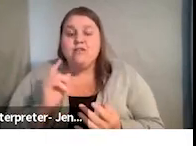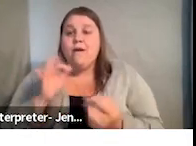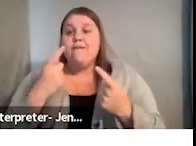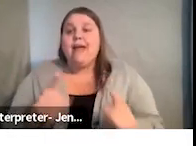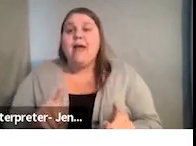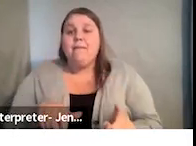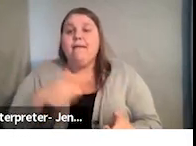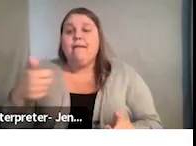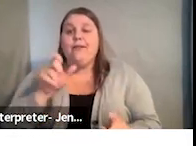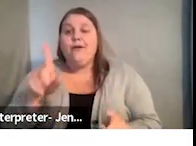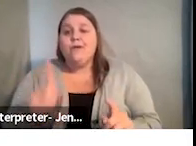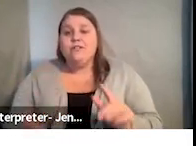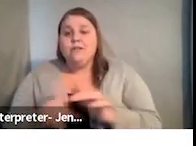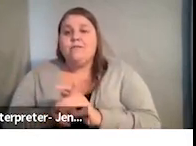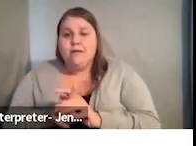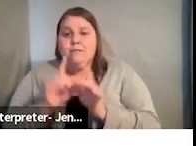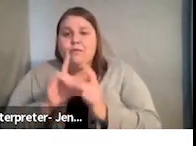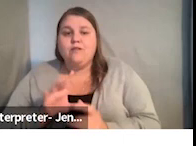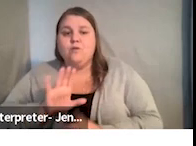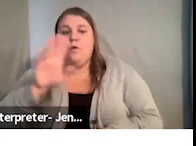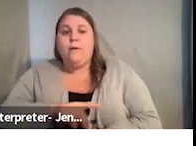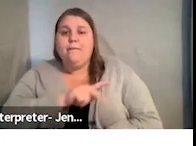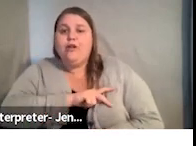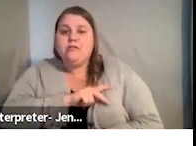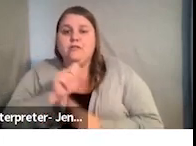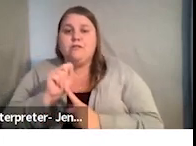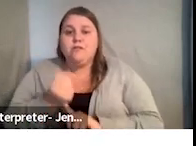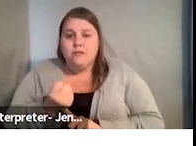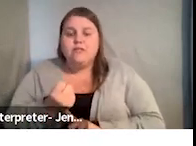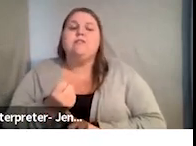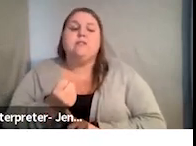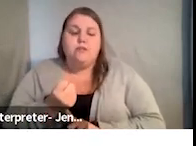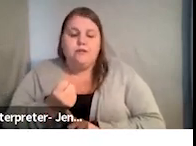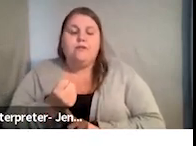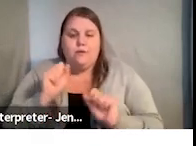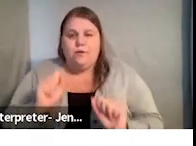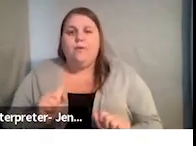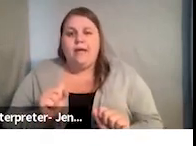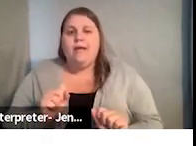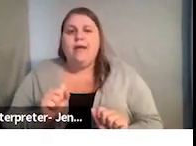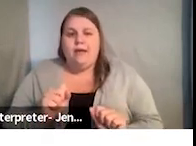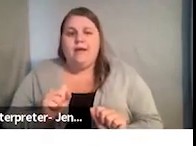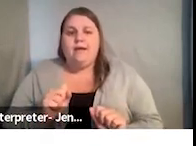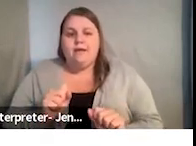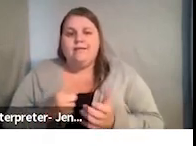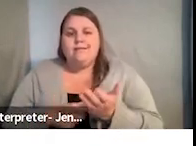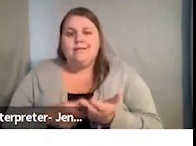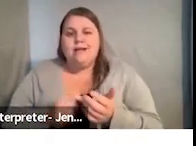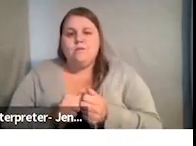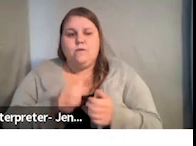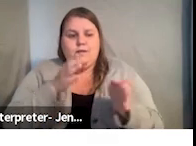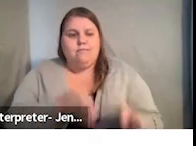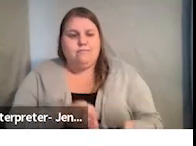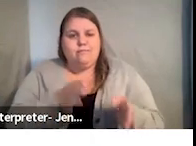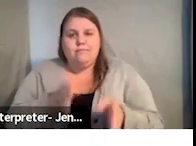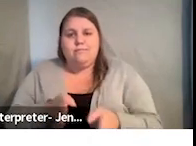have specific questions about your personal situation, you will have folks that you can reach out